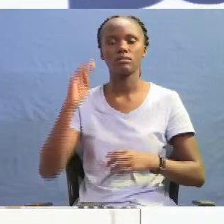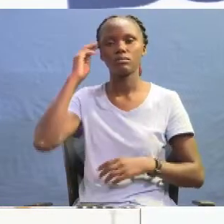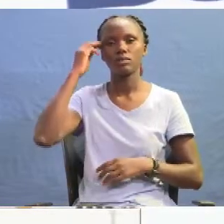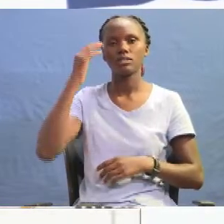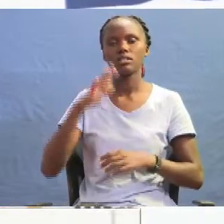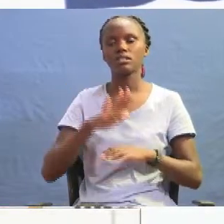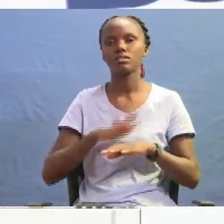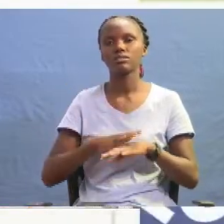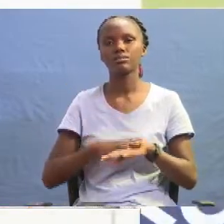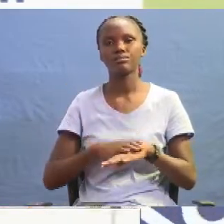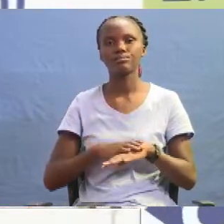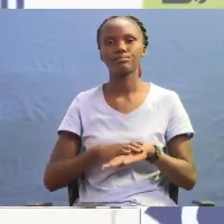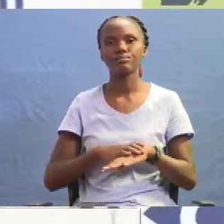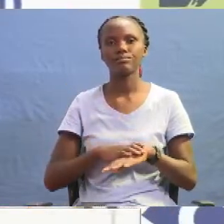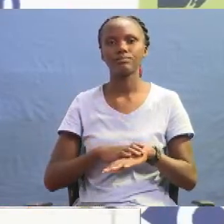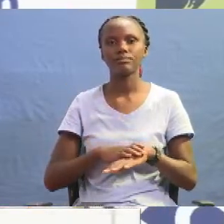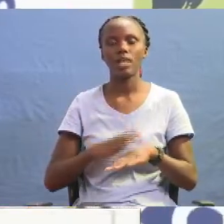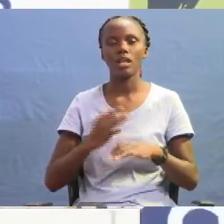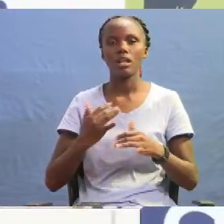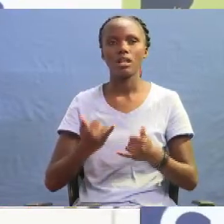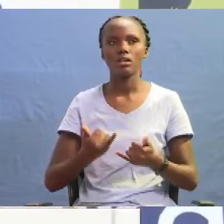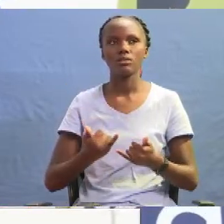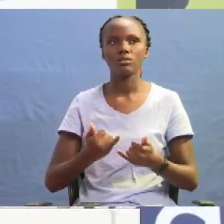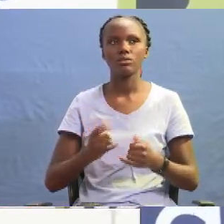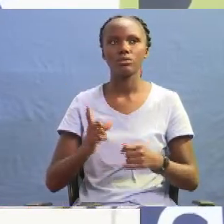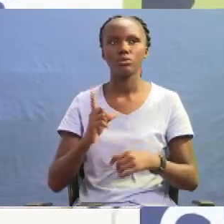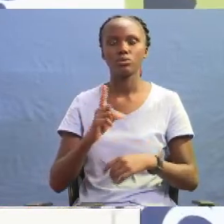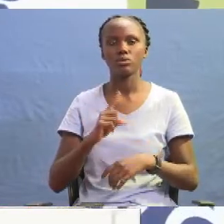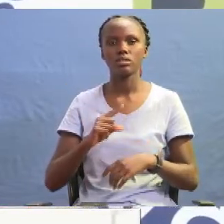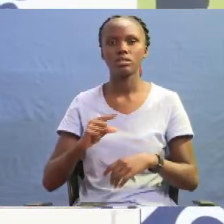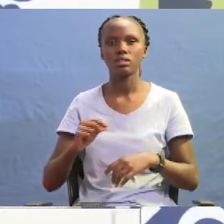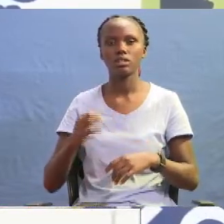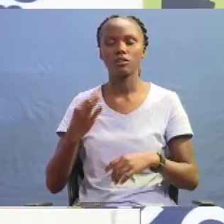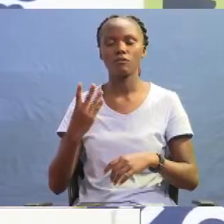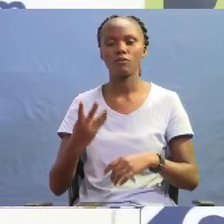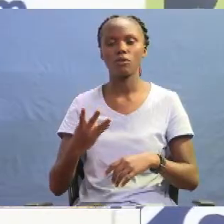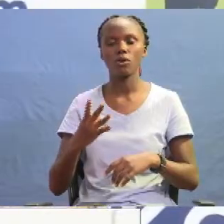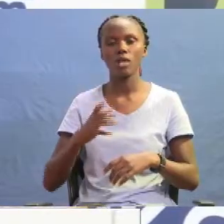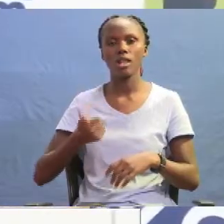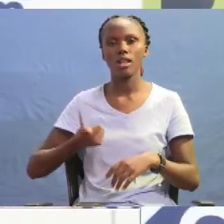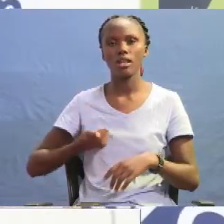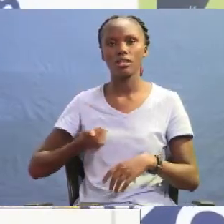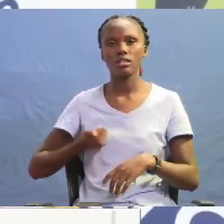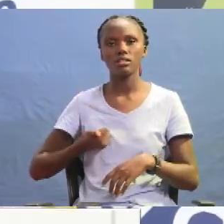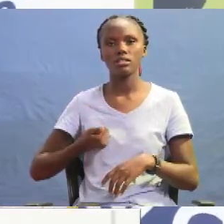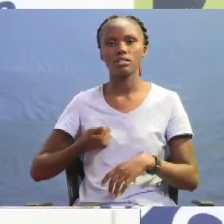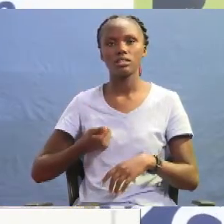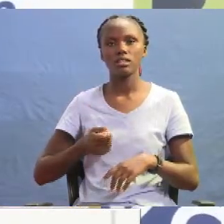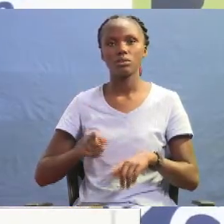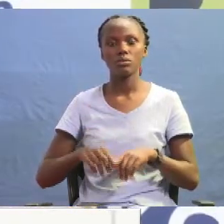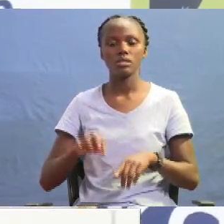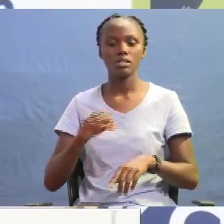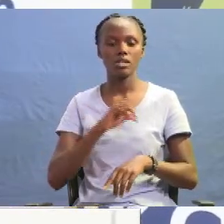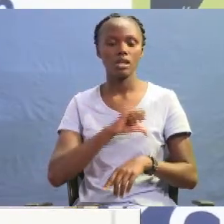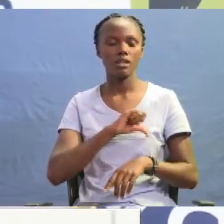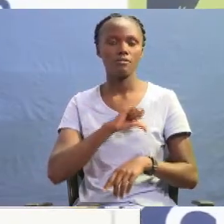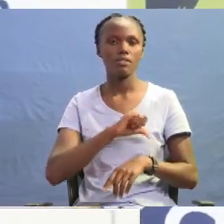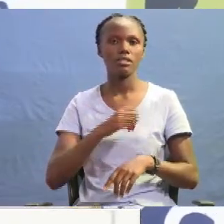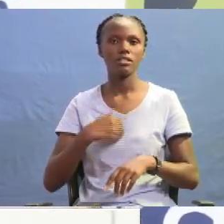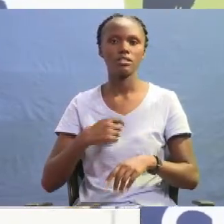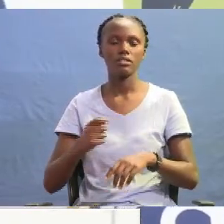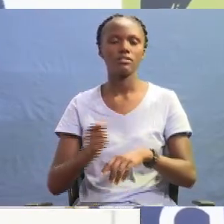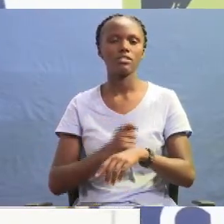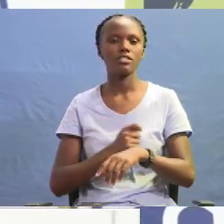good mentality. Now I think we'll be going for ladies, and that is an advantage to us because we're going to work as a